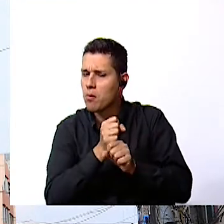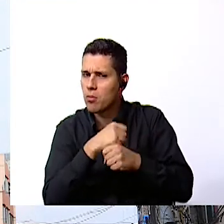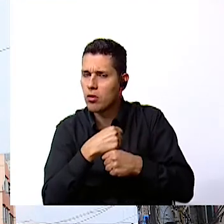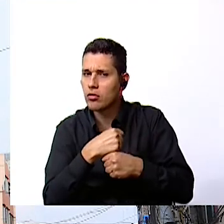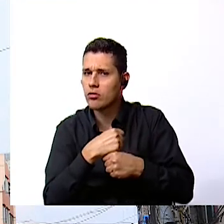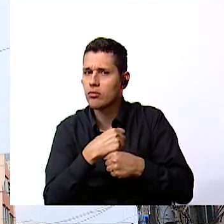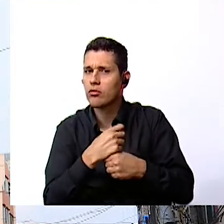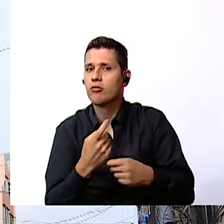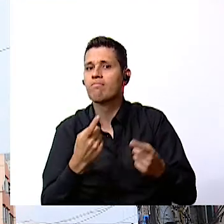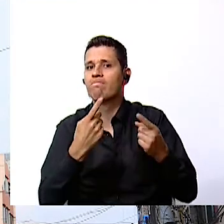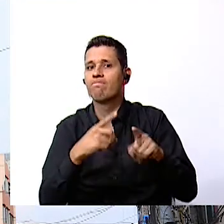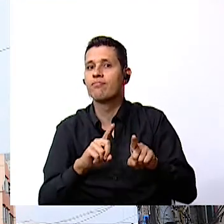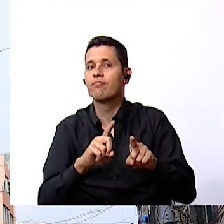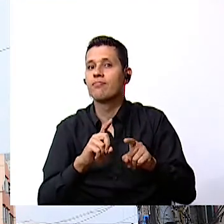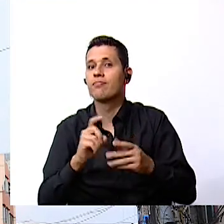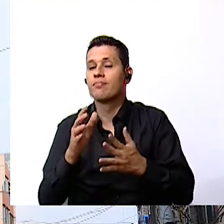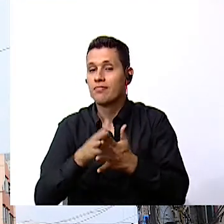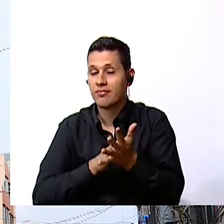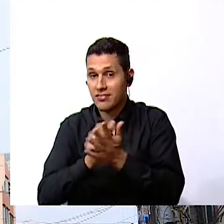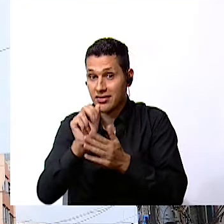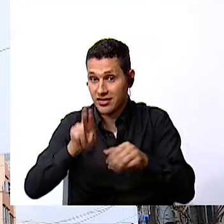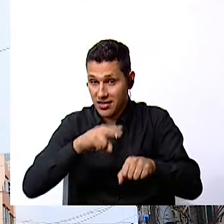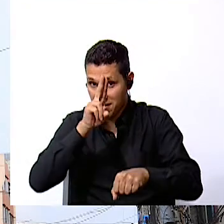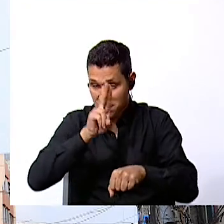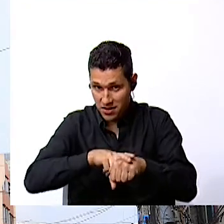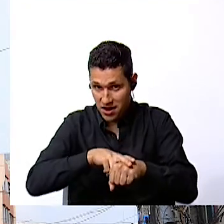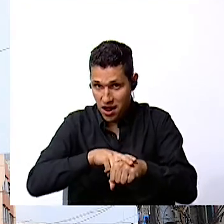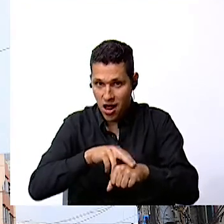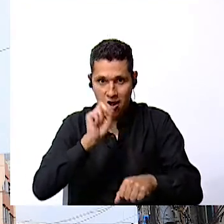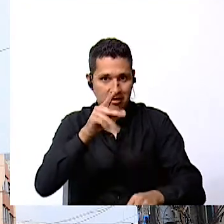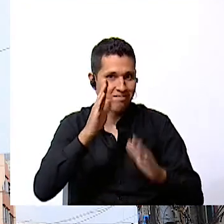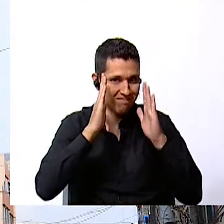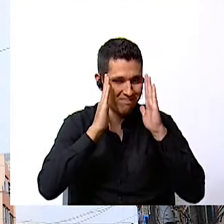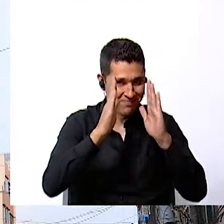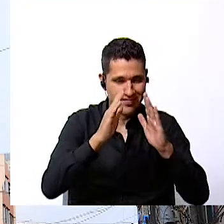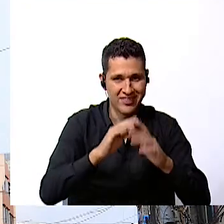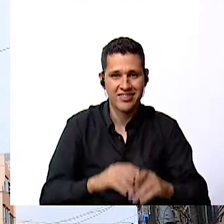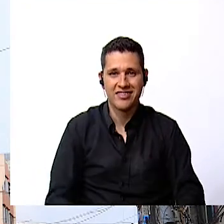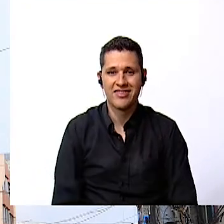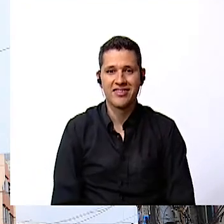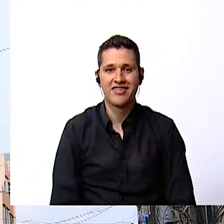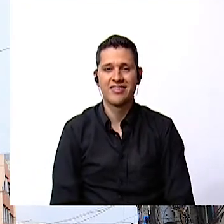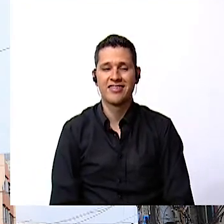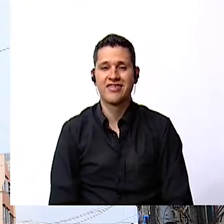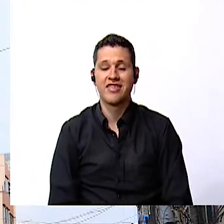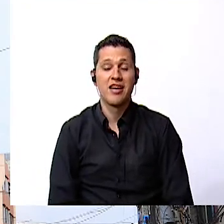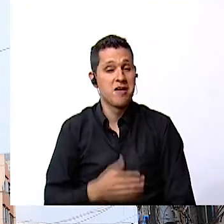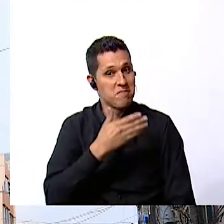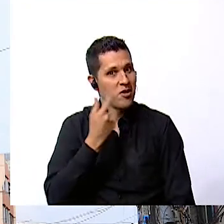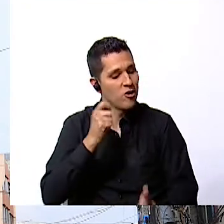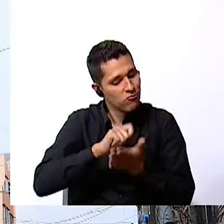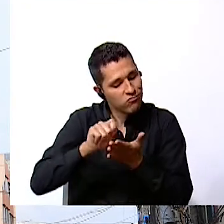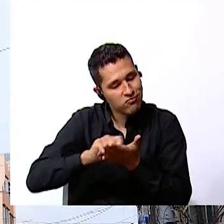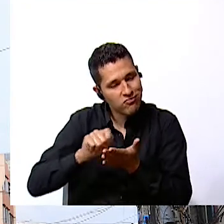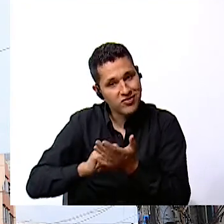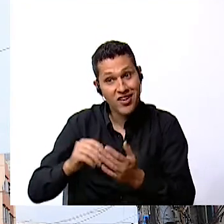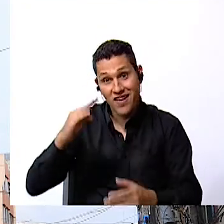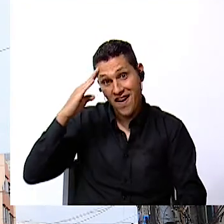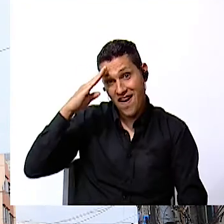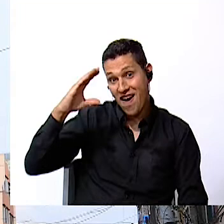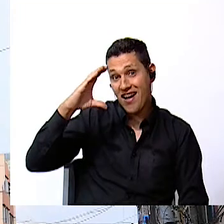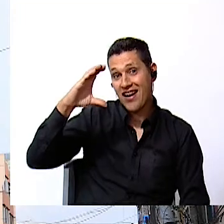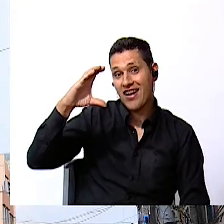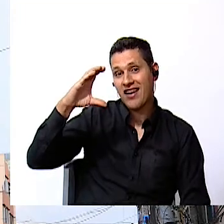a natural disaster, okay? Pay attention to that. You'd better take notes. Hello, Casey.